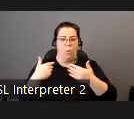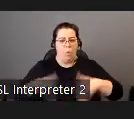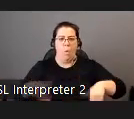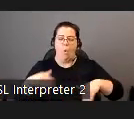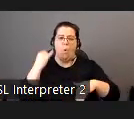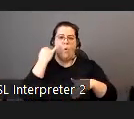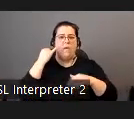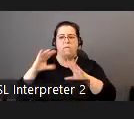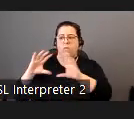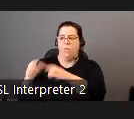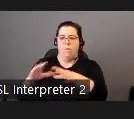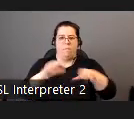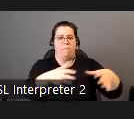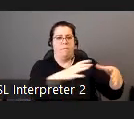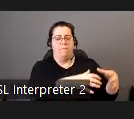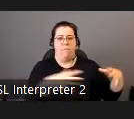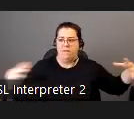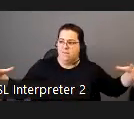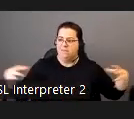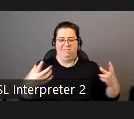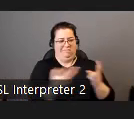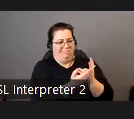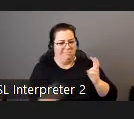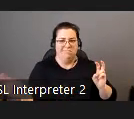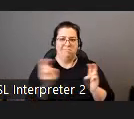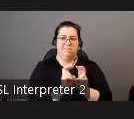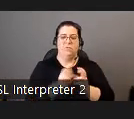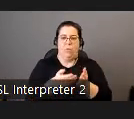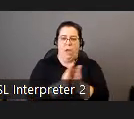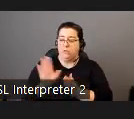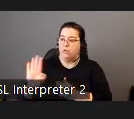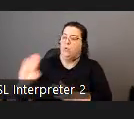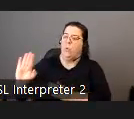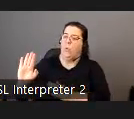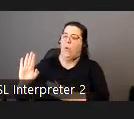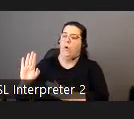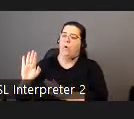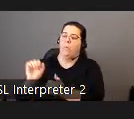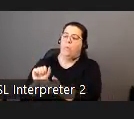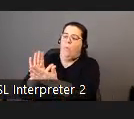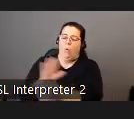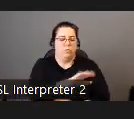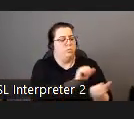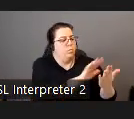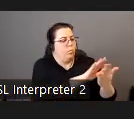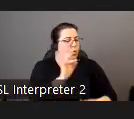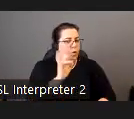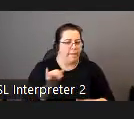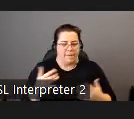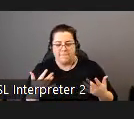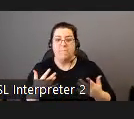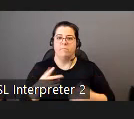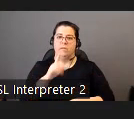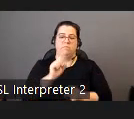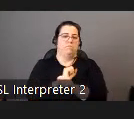situations, and how they can work together more effectively. There is not a lot of support for this. I think we need to be advocating